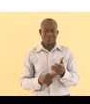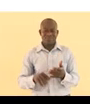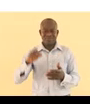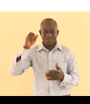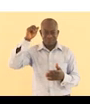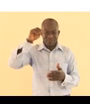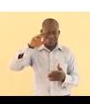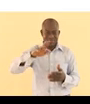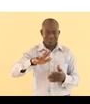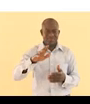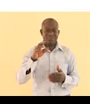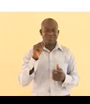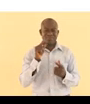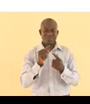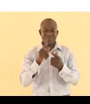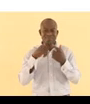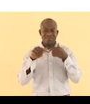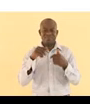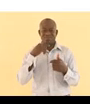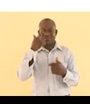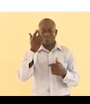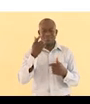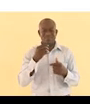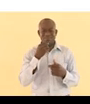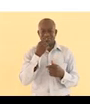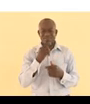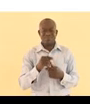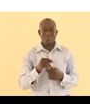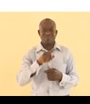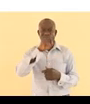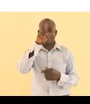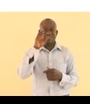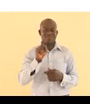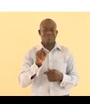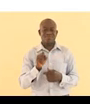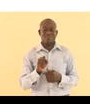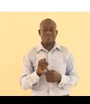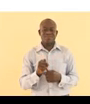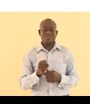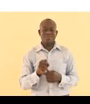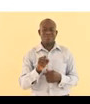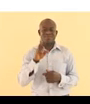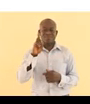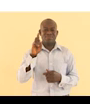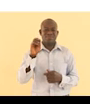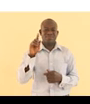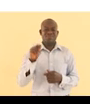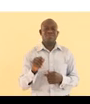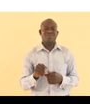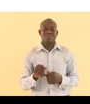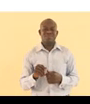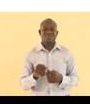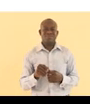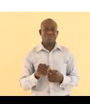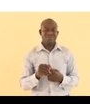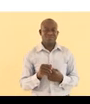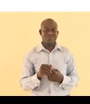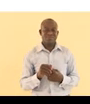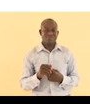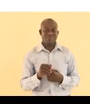come out of his mouth. The next level was questioning, doubt,